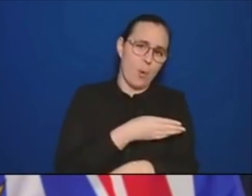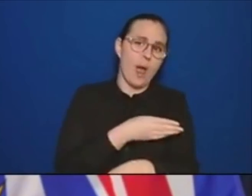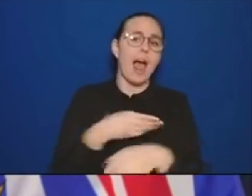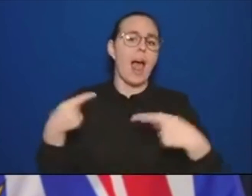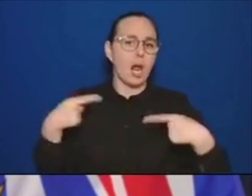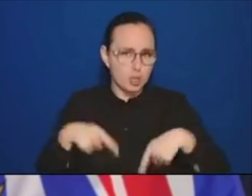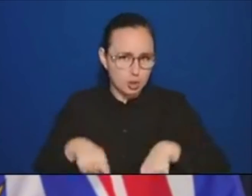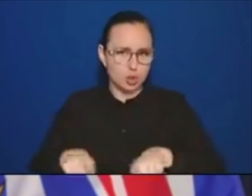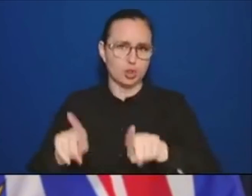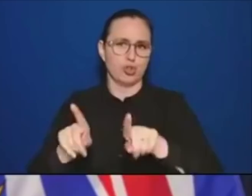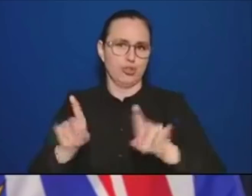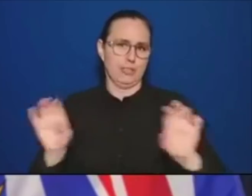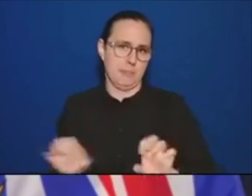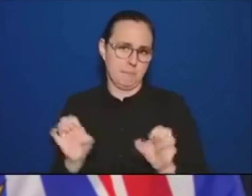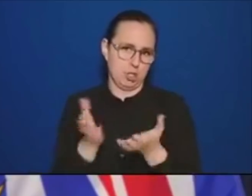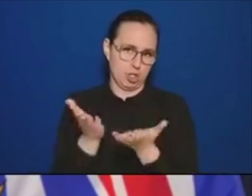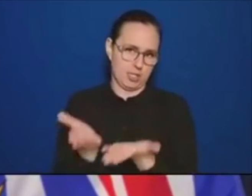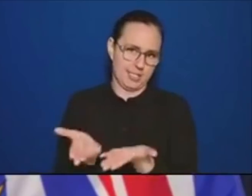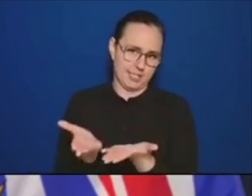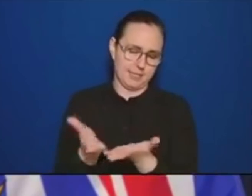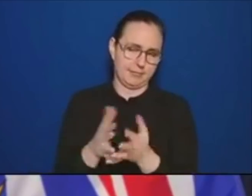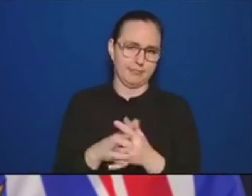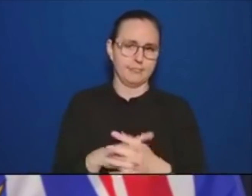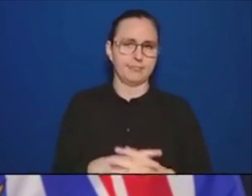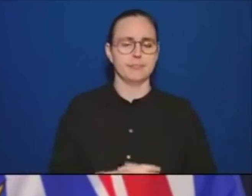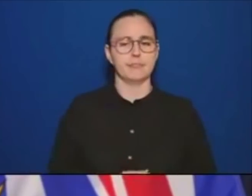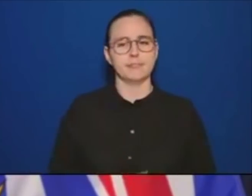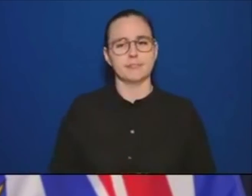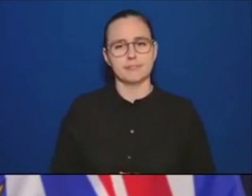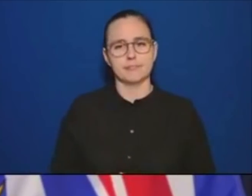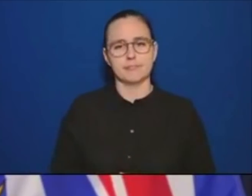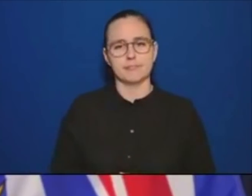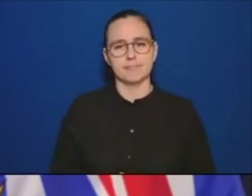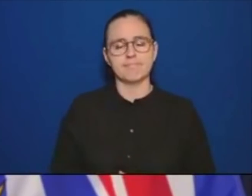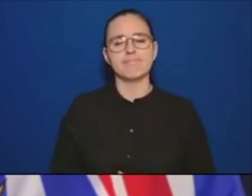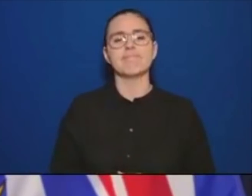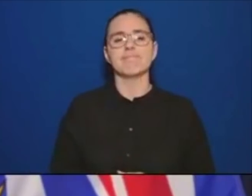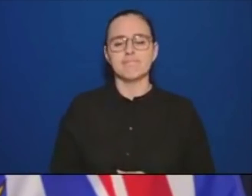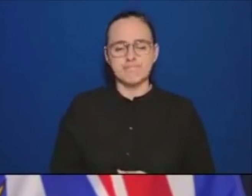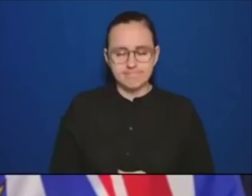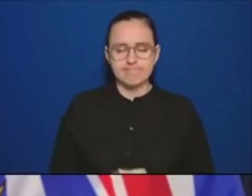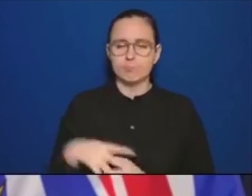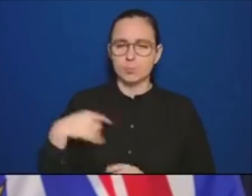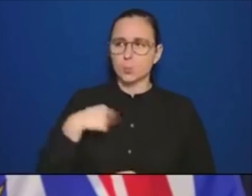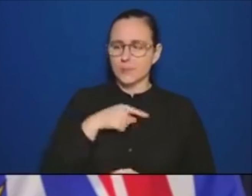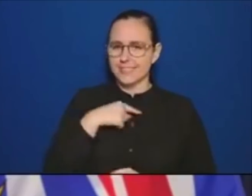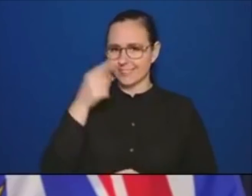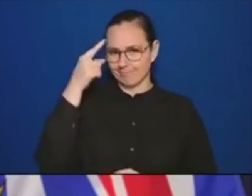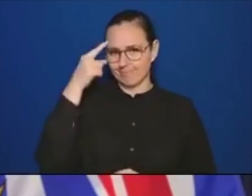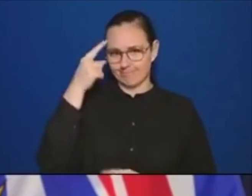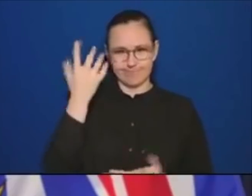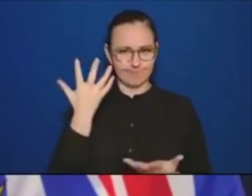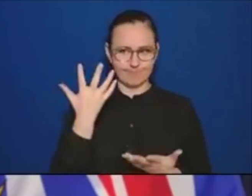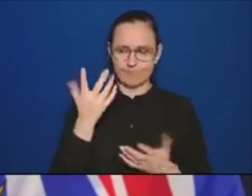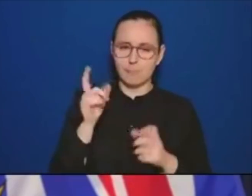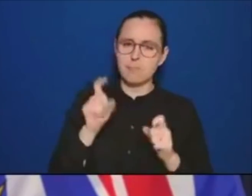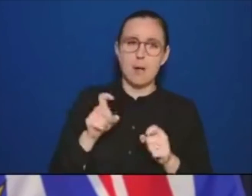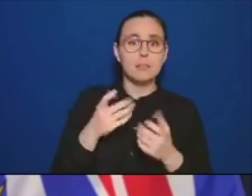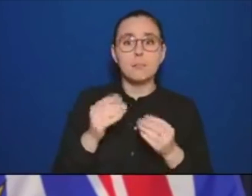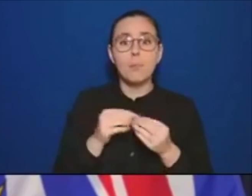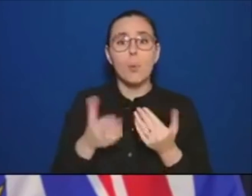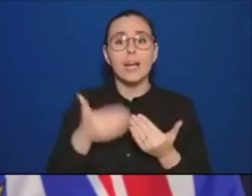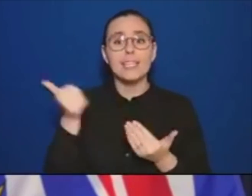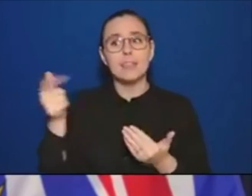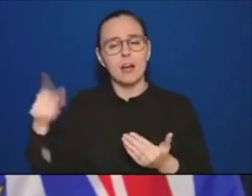We need to streamline our processes to help people access supports more easily. And we can work to ensure that